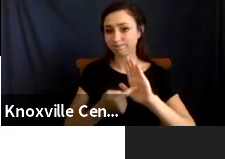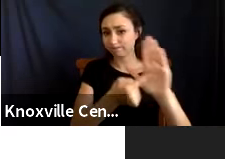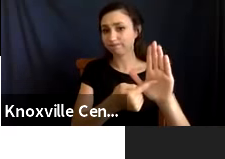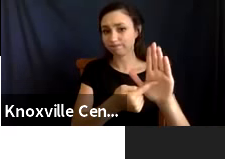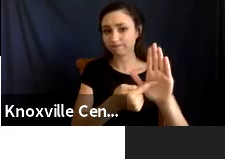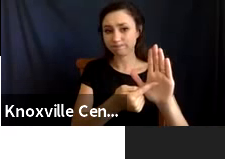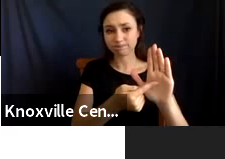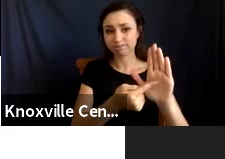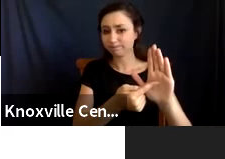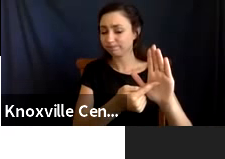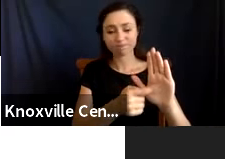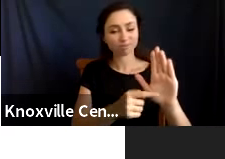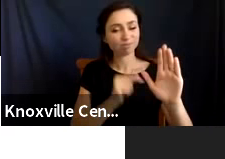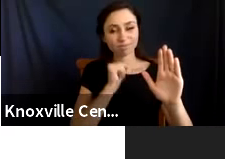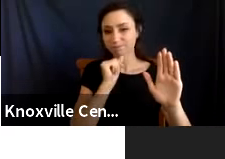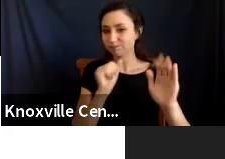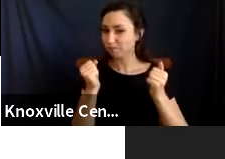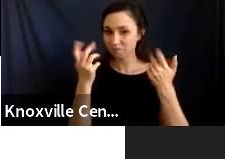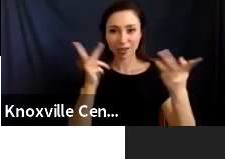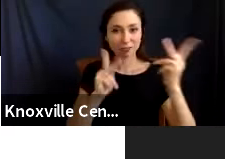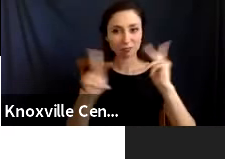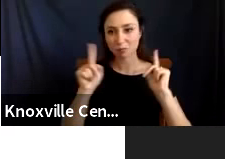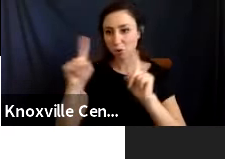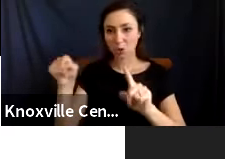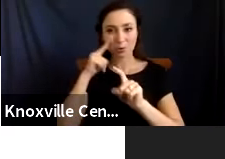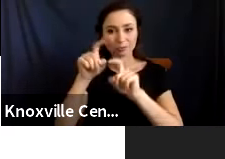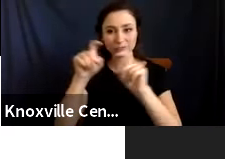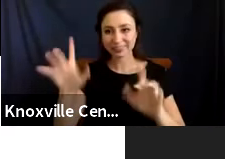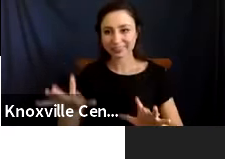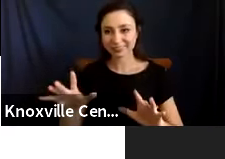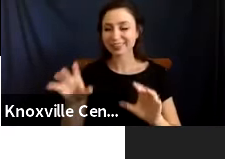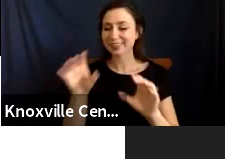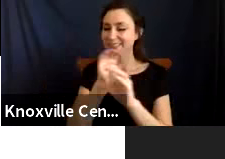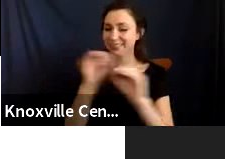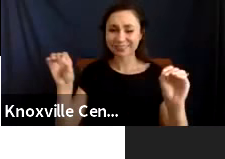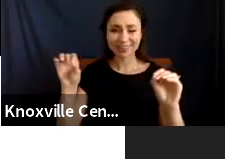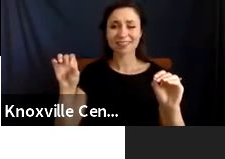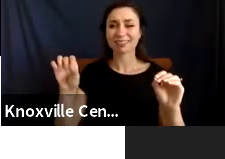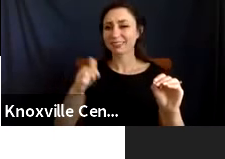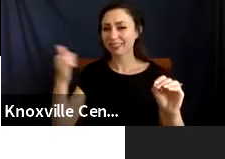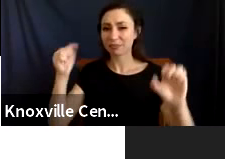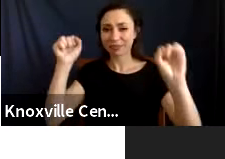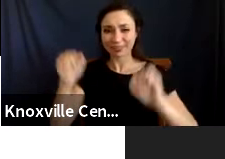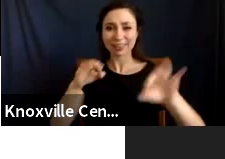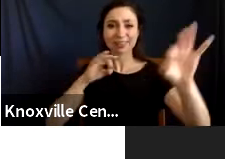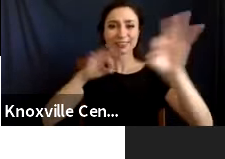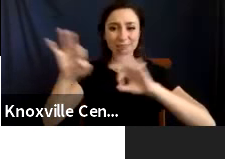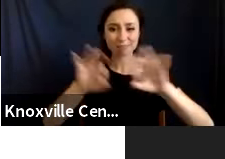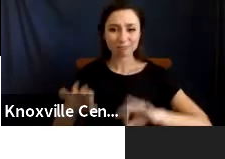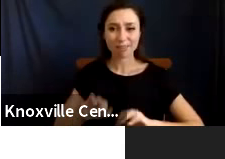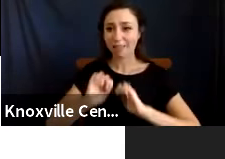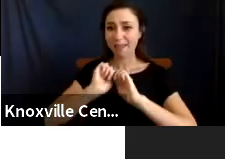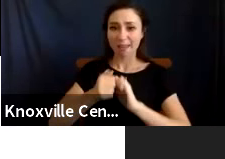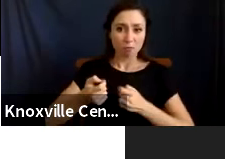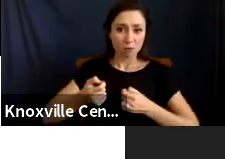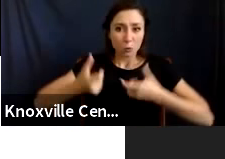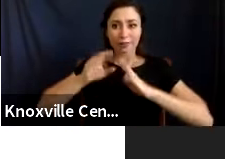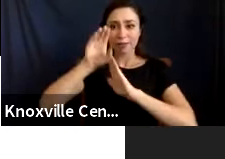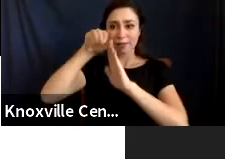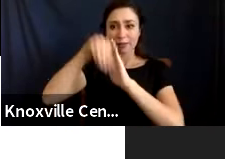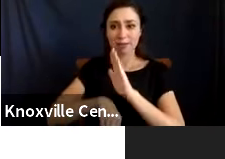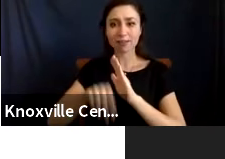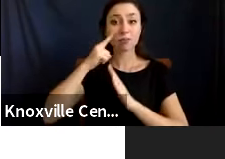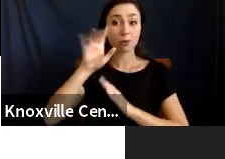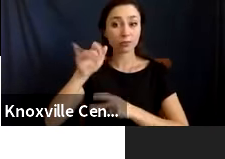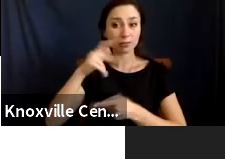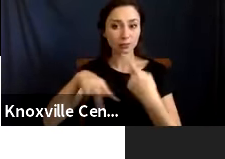were not as many people being tested because there's nothing else to explain it to go down that fast in that environment. And so I